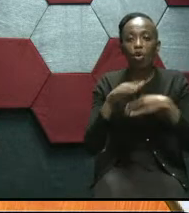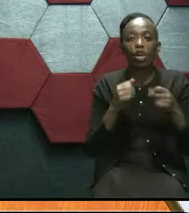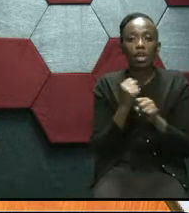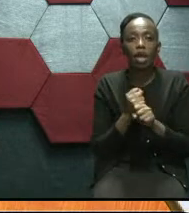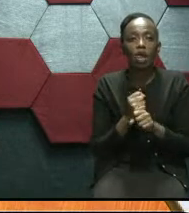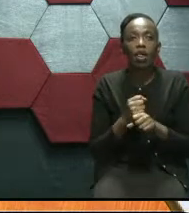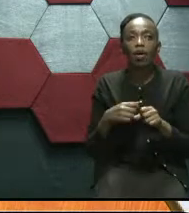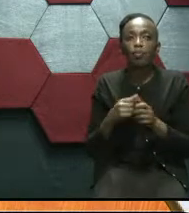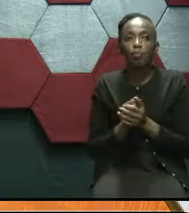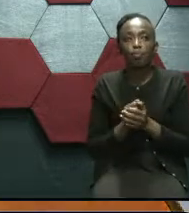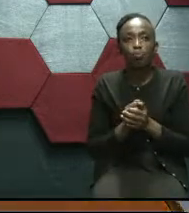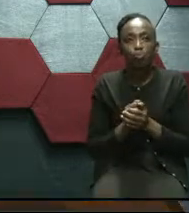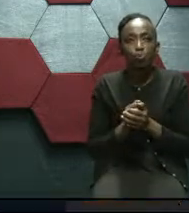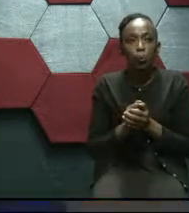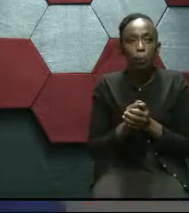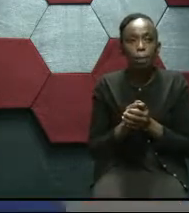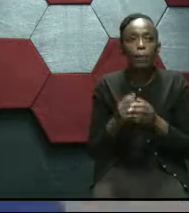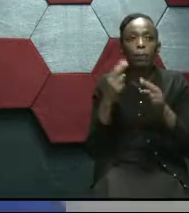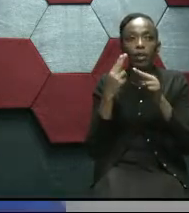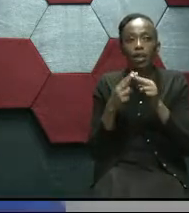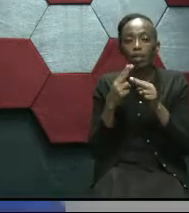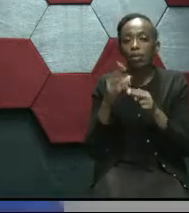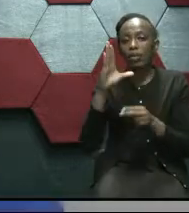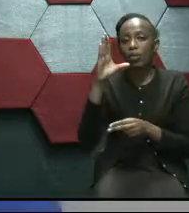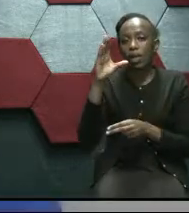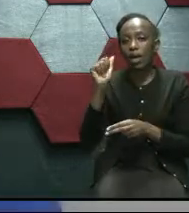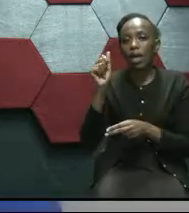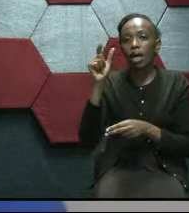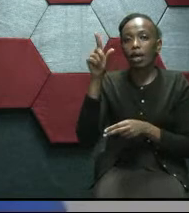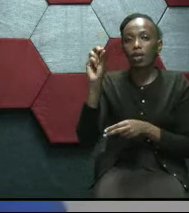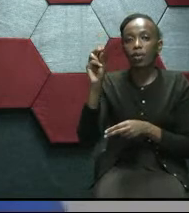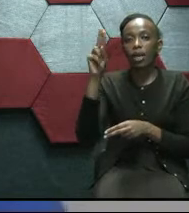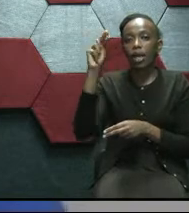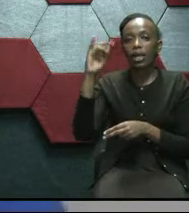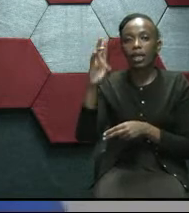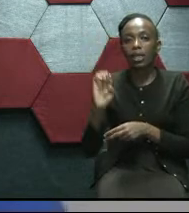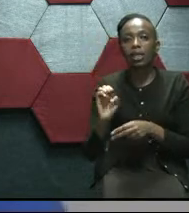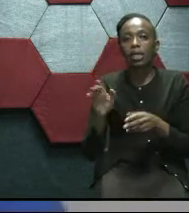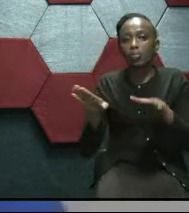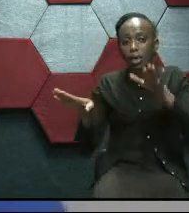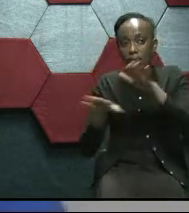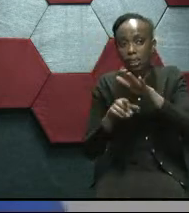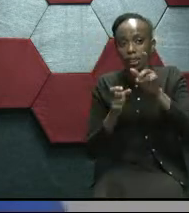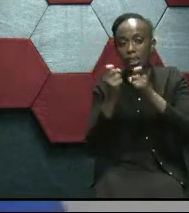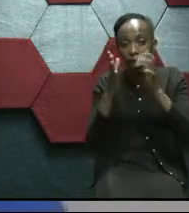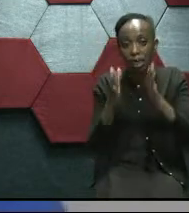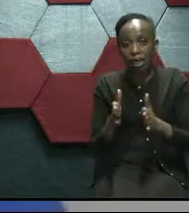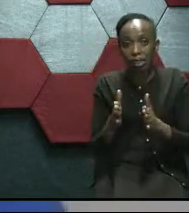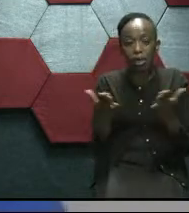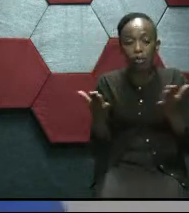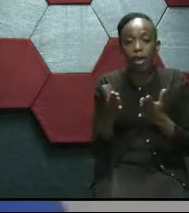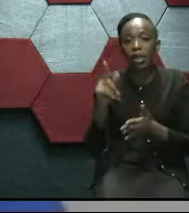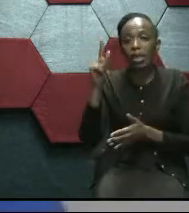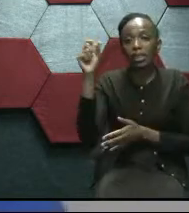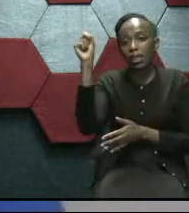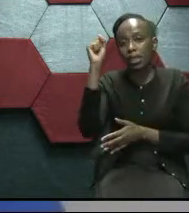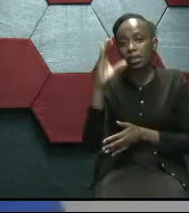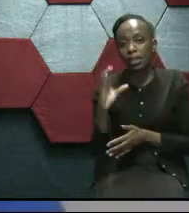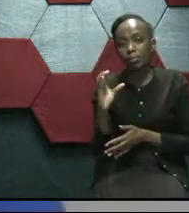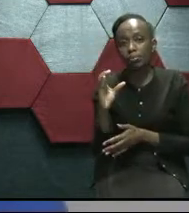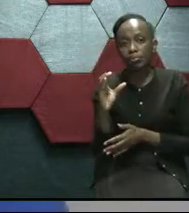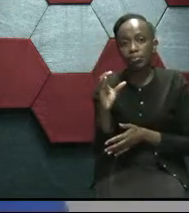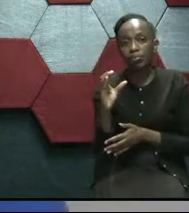you, Madam Carol. My name is Caroline Nandi. I am an assistant director at the Teacher Service